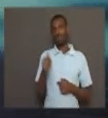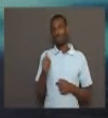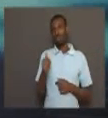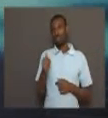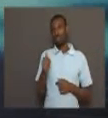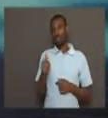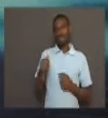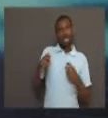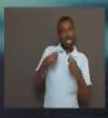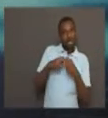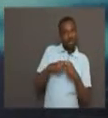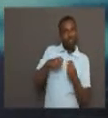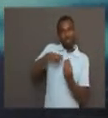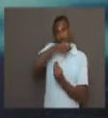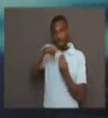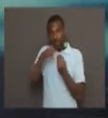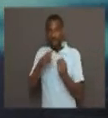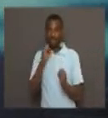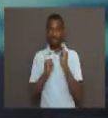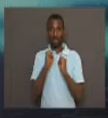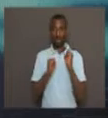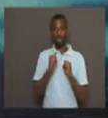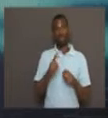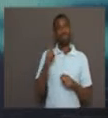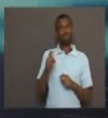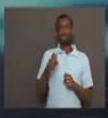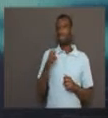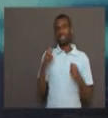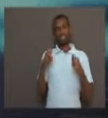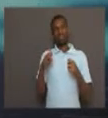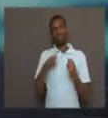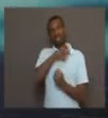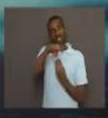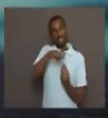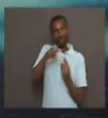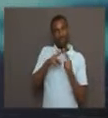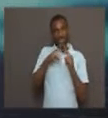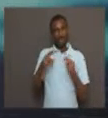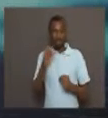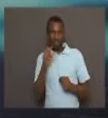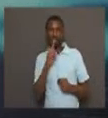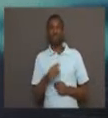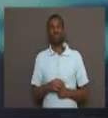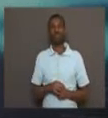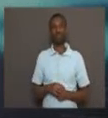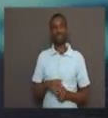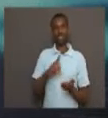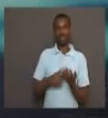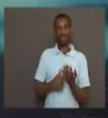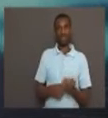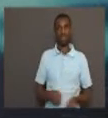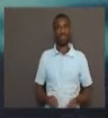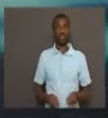and that a mass with a charge big enough to bounce these